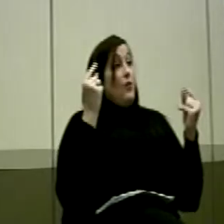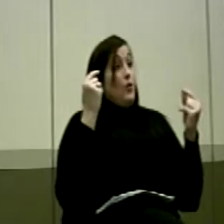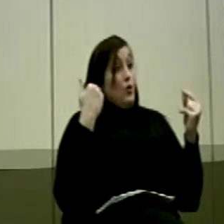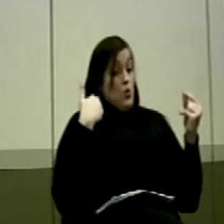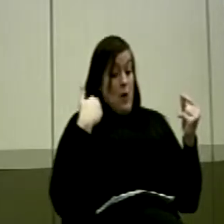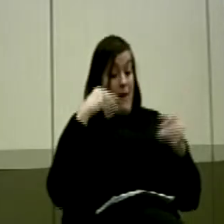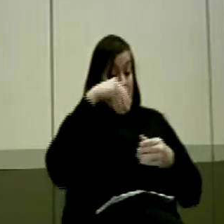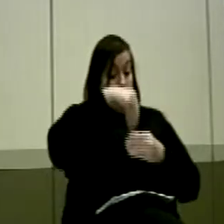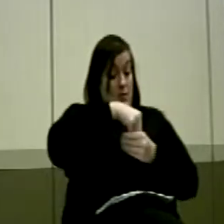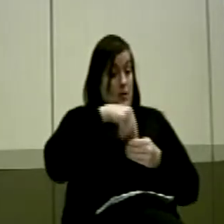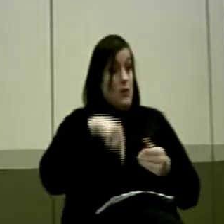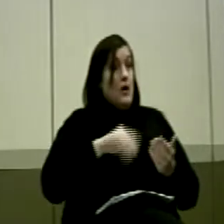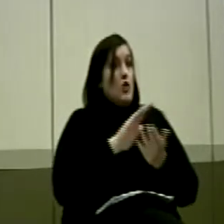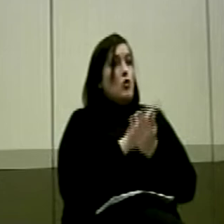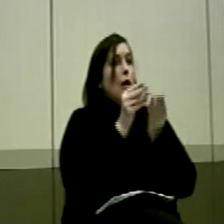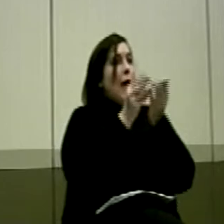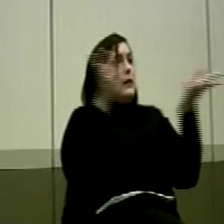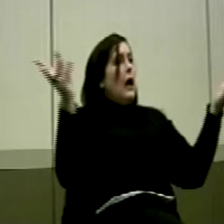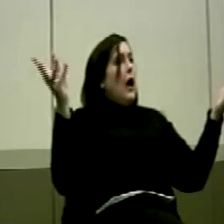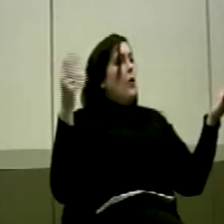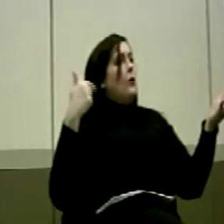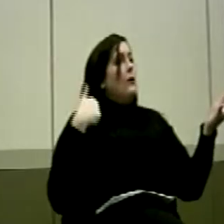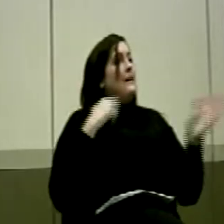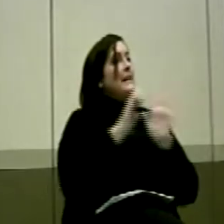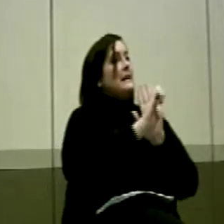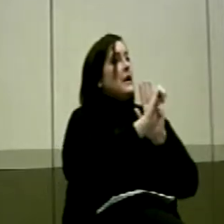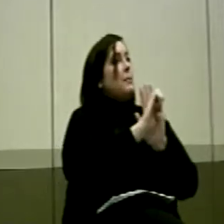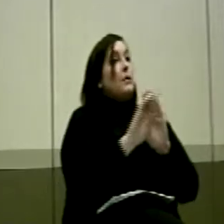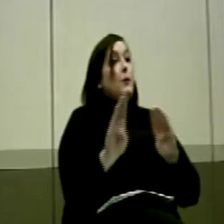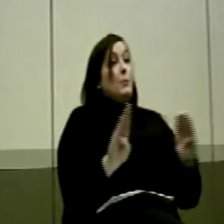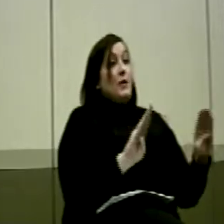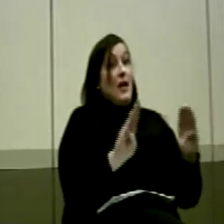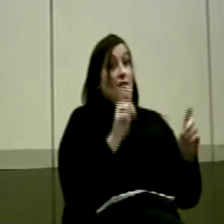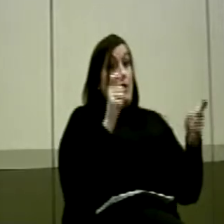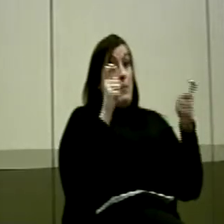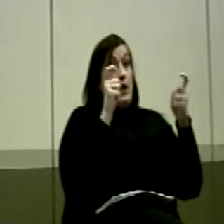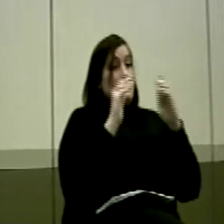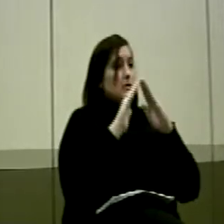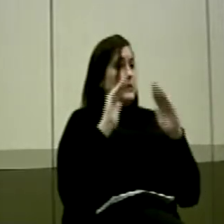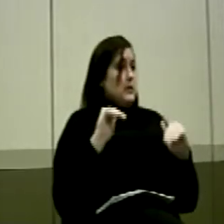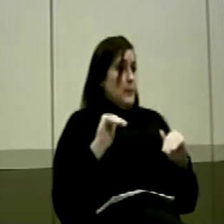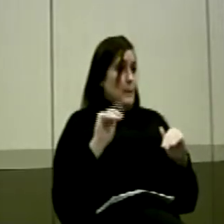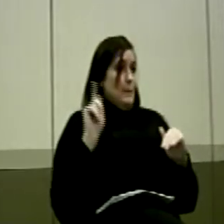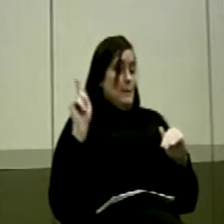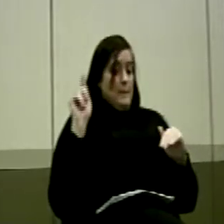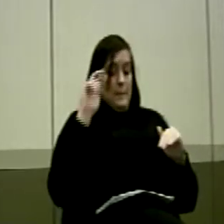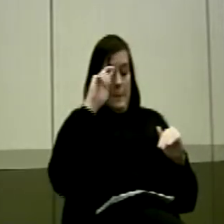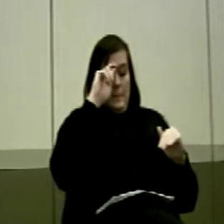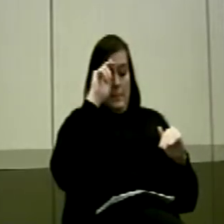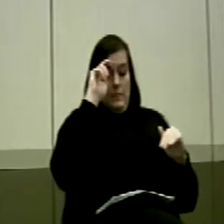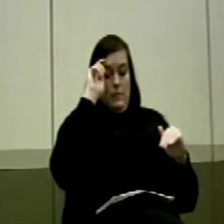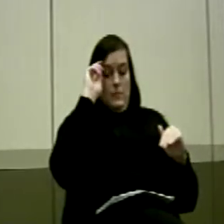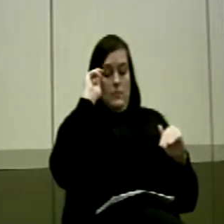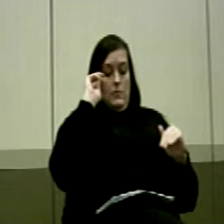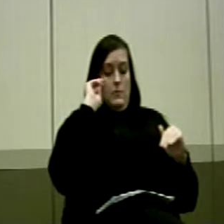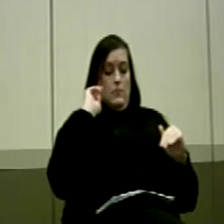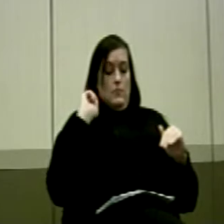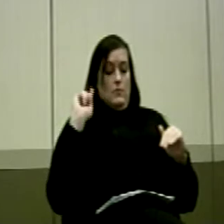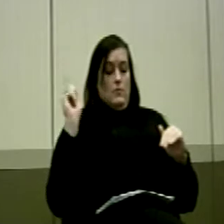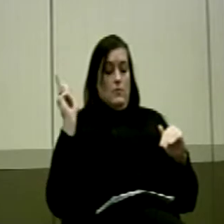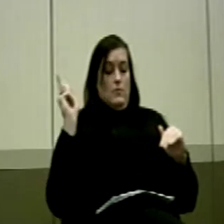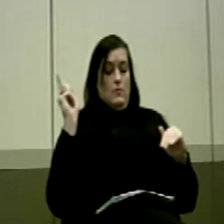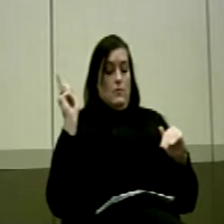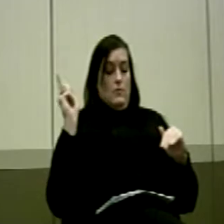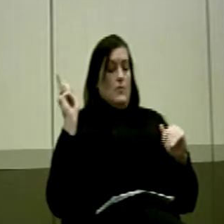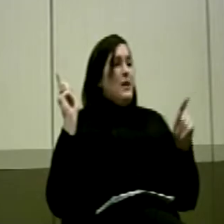behavior management system, okay? Not a perfect behavior management system. It's just one used in a deaf, hard of hearing classroom, like one